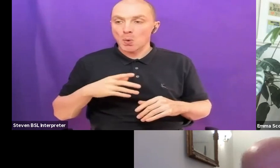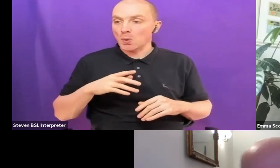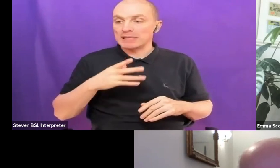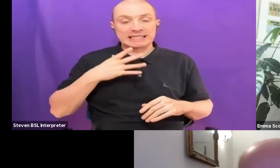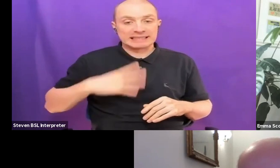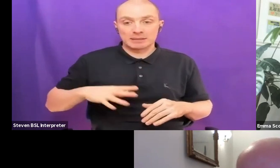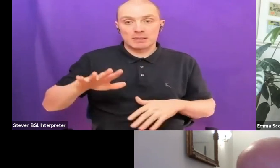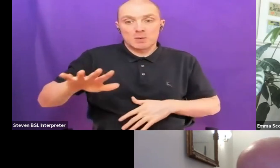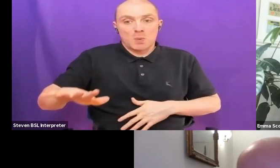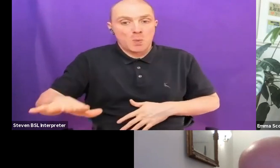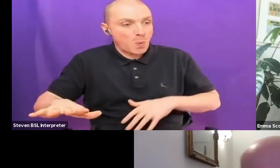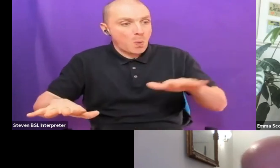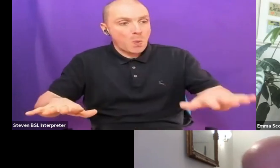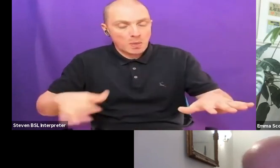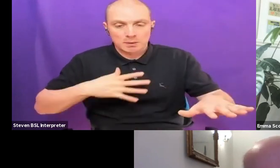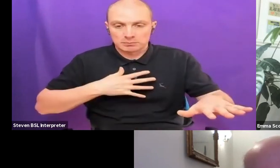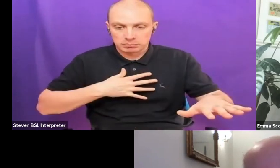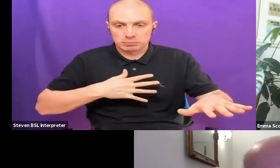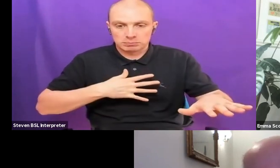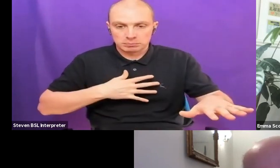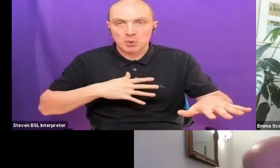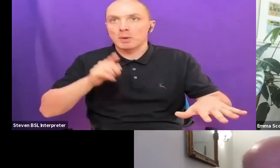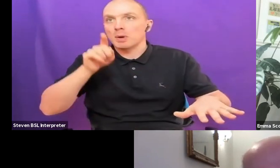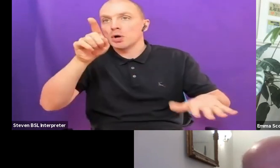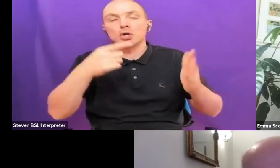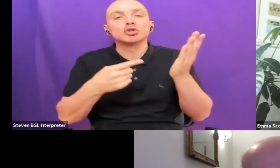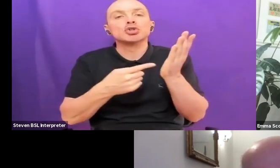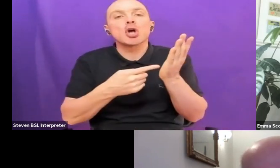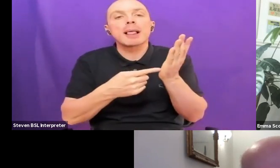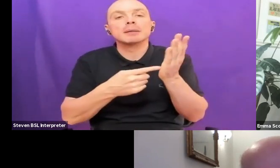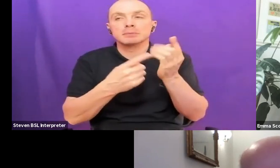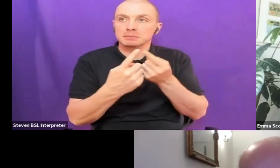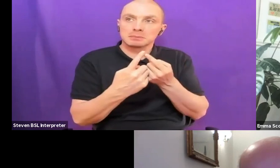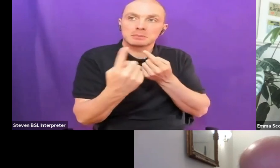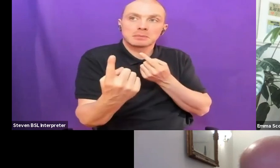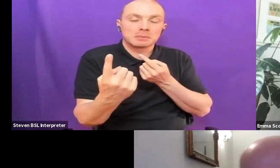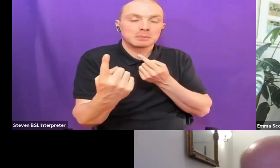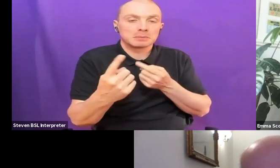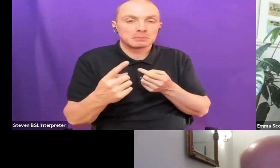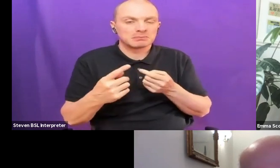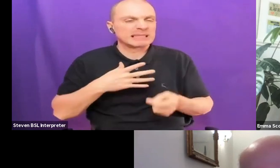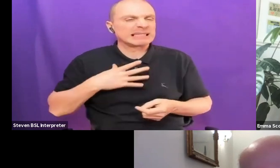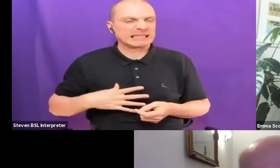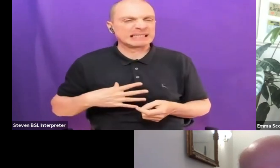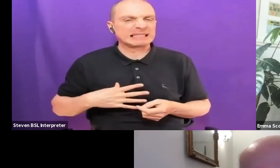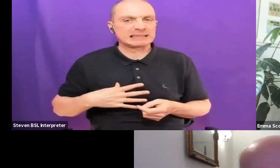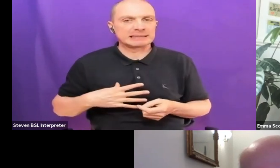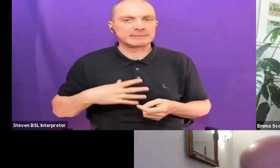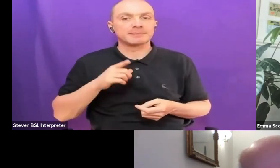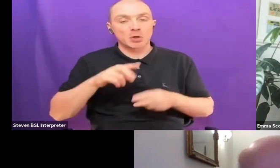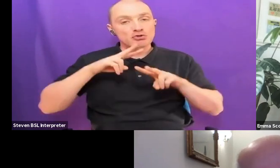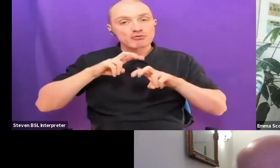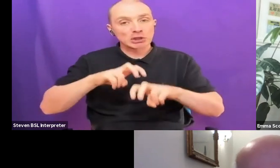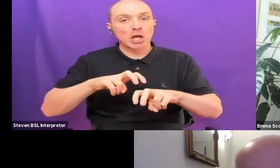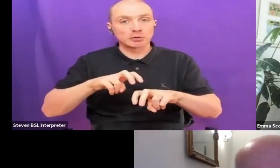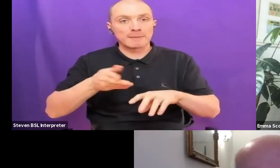toilets. And I know that many of these issues came out quite strongly in the survey which Disability Equality Scotland recently did, and